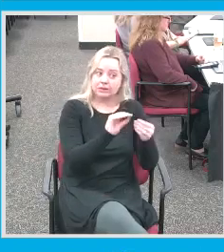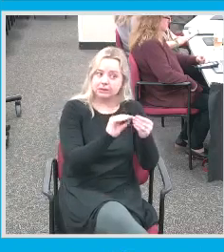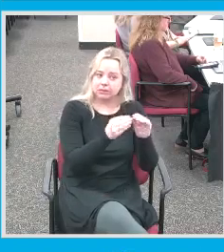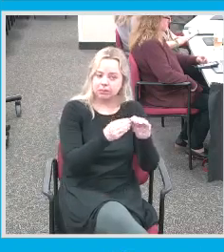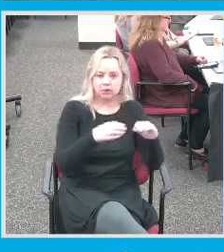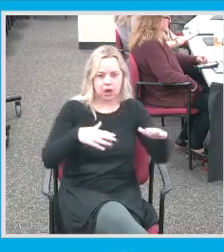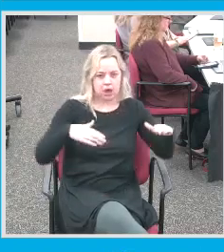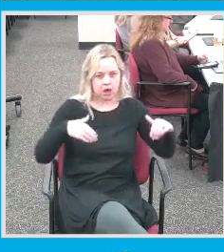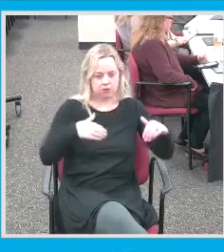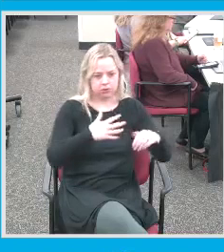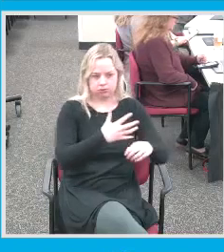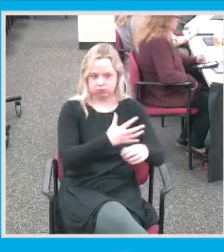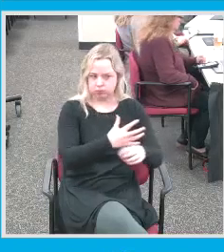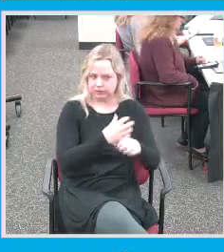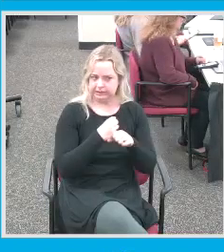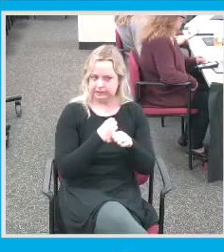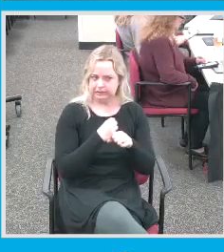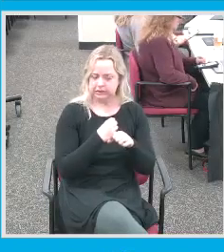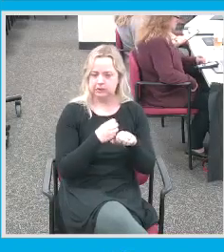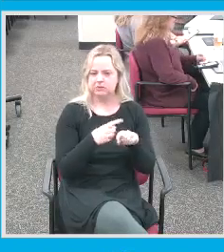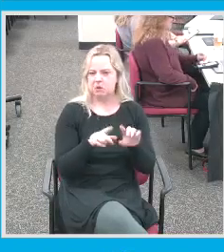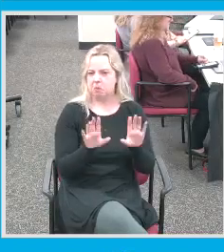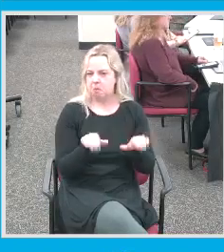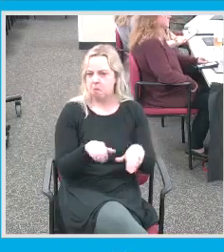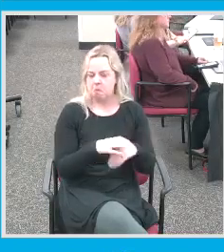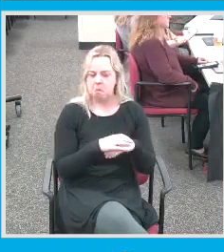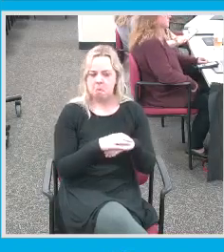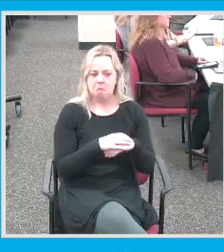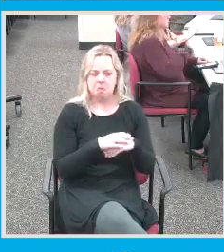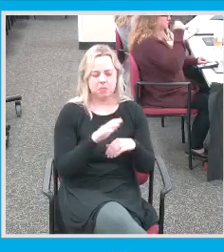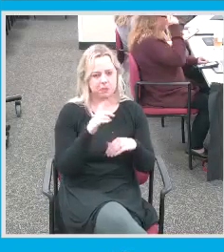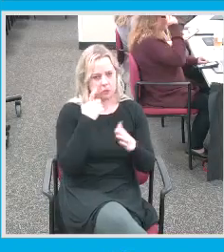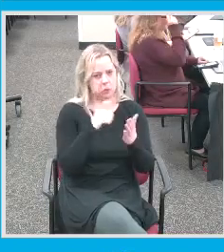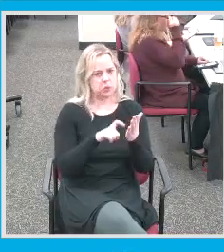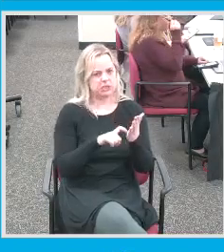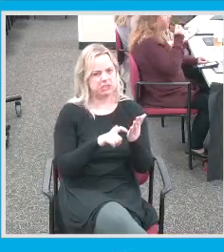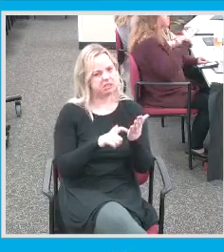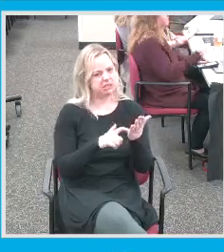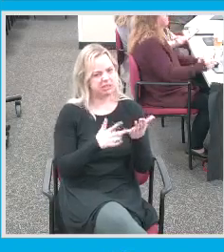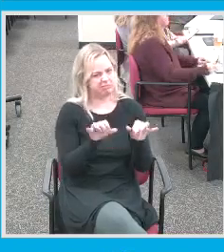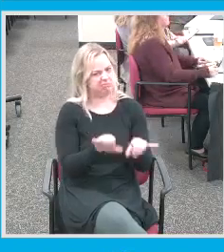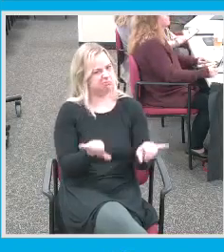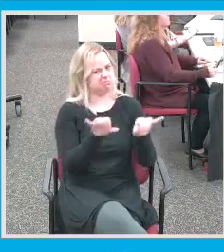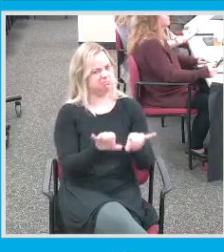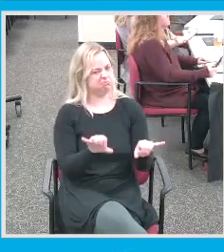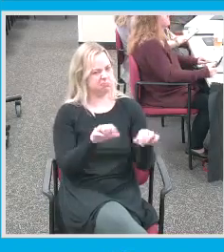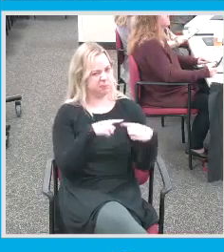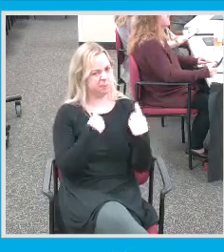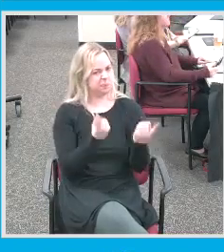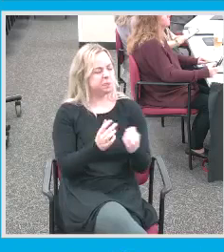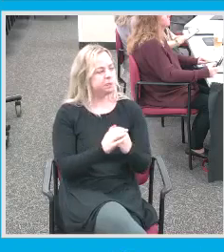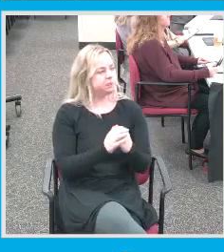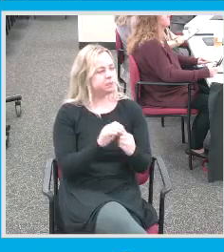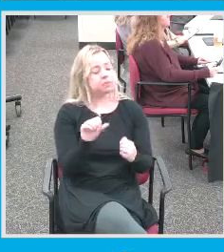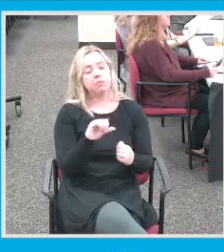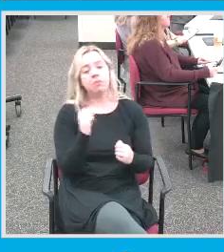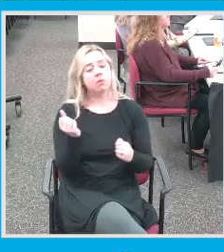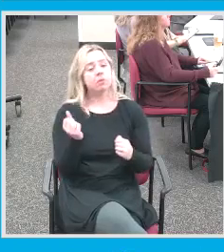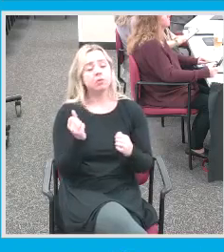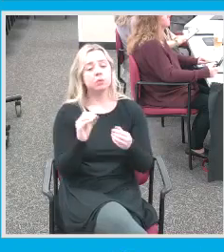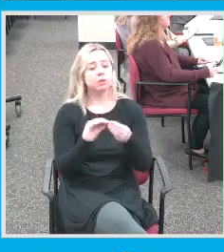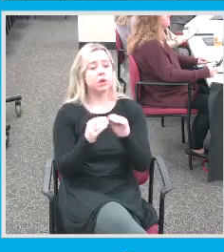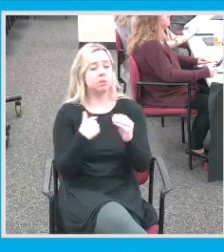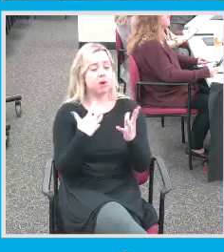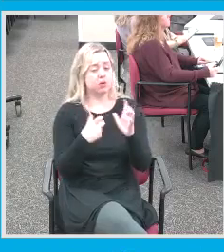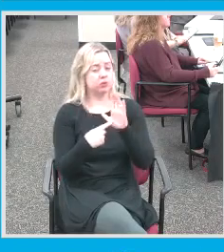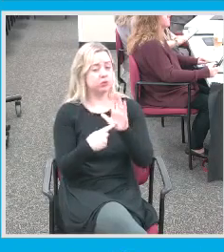well, but that's remaining pretty steady for a national level. Another data point I would like to share is on our